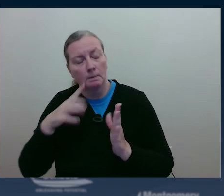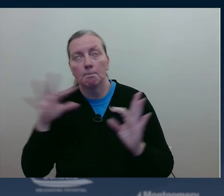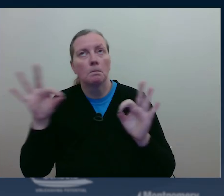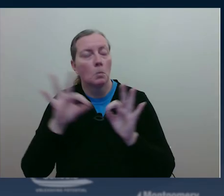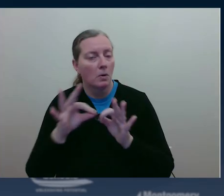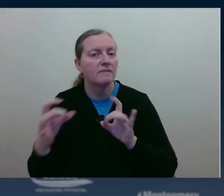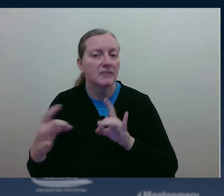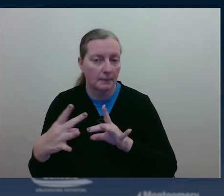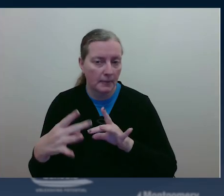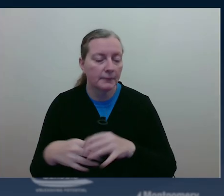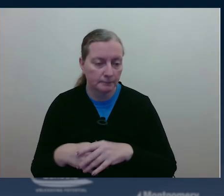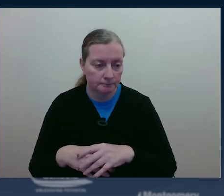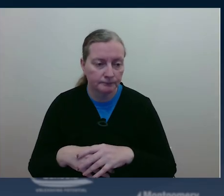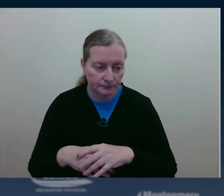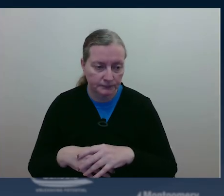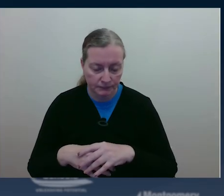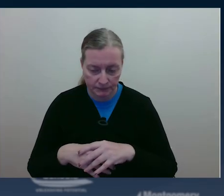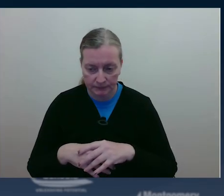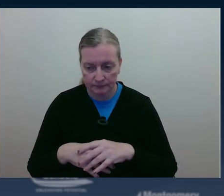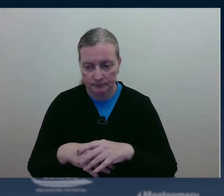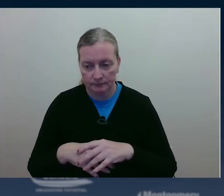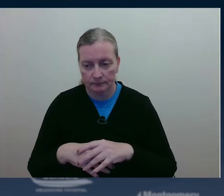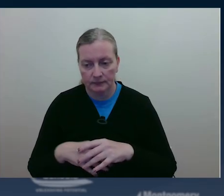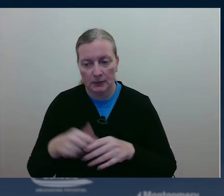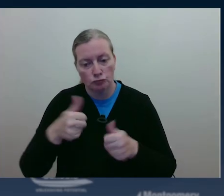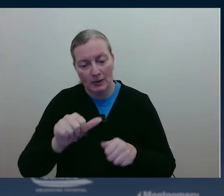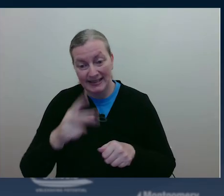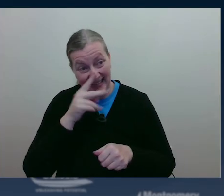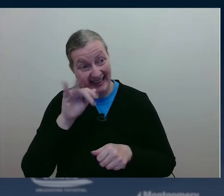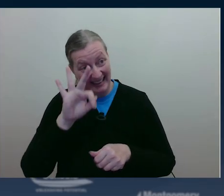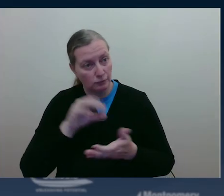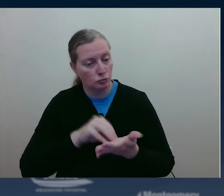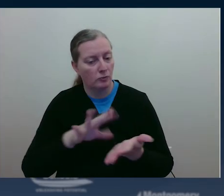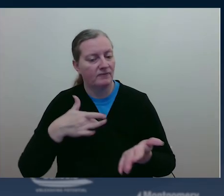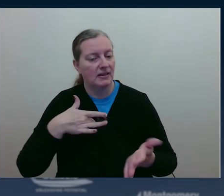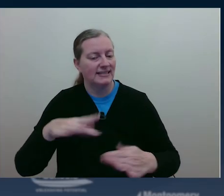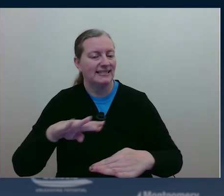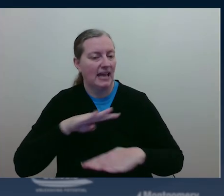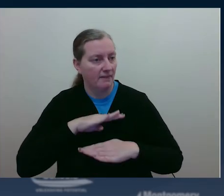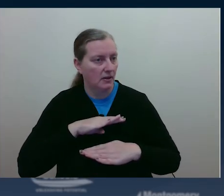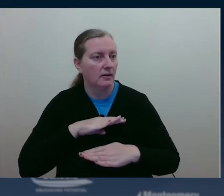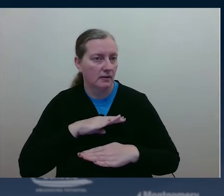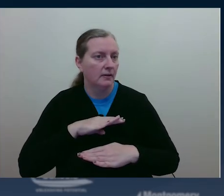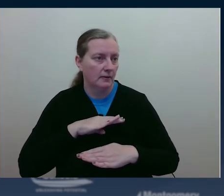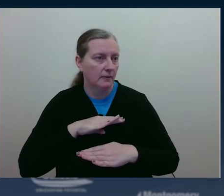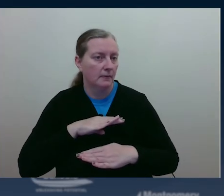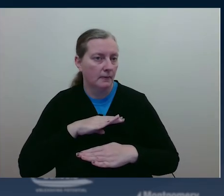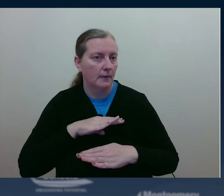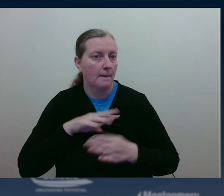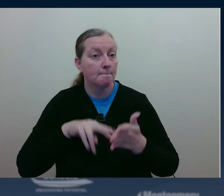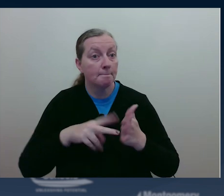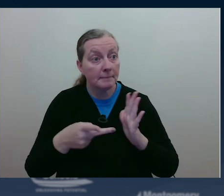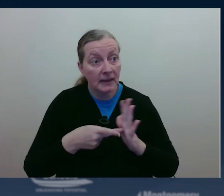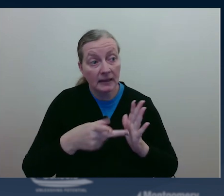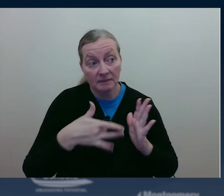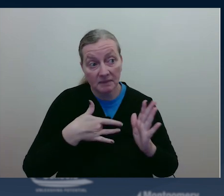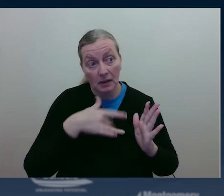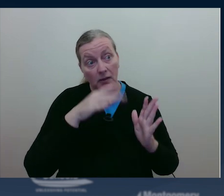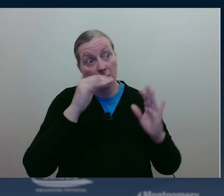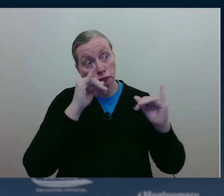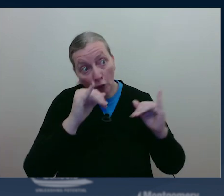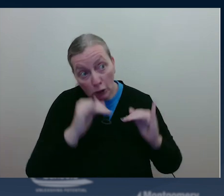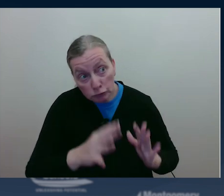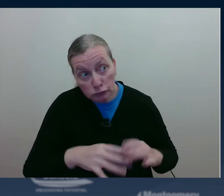at satisfaction. Satisfaction as it relates to the quality of instruction, the curriculum,